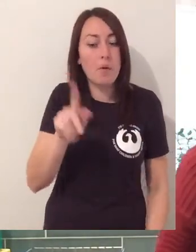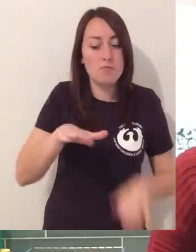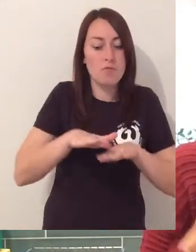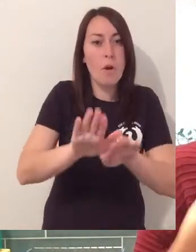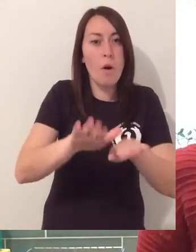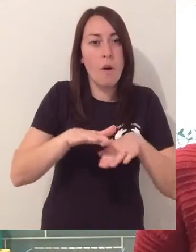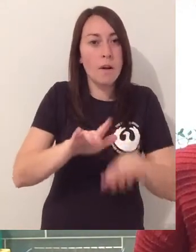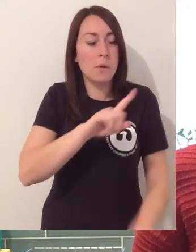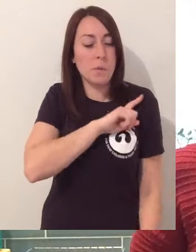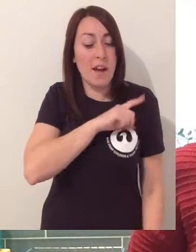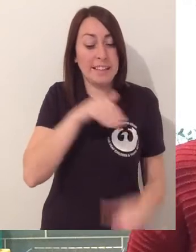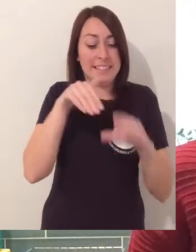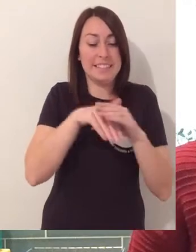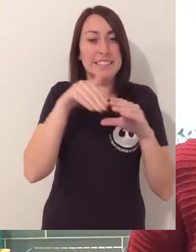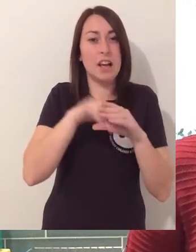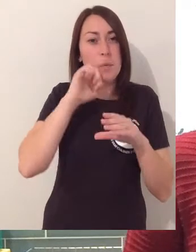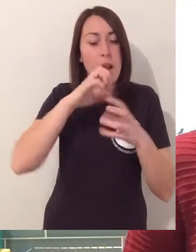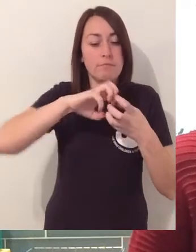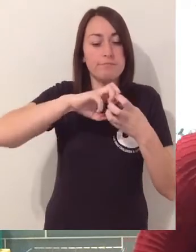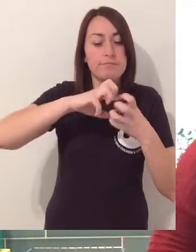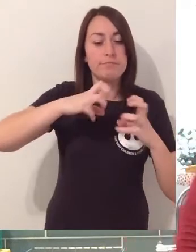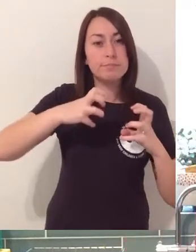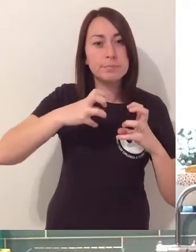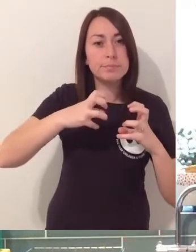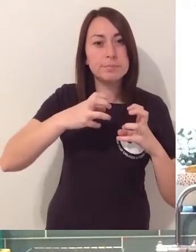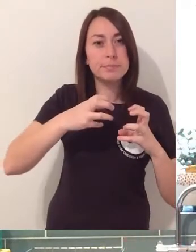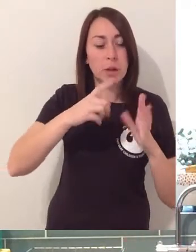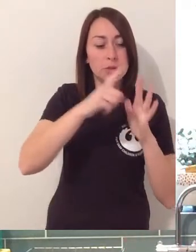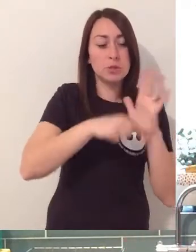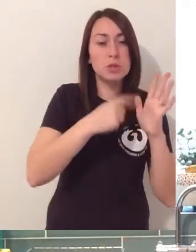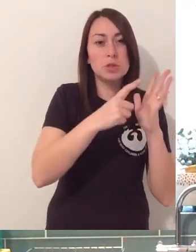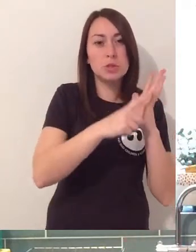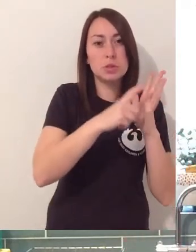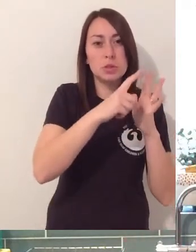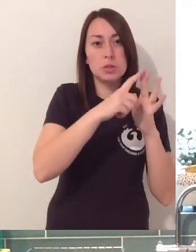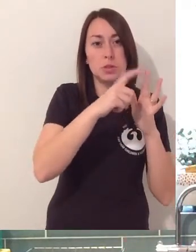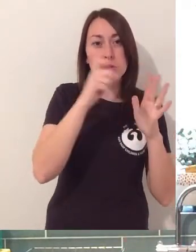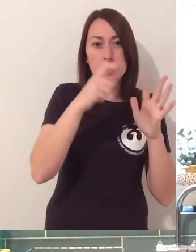it and squeeze it, because it loosens up all the insides and you get all that lovely juice.